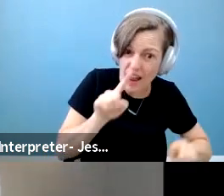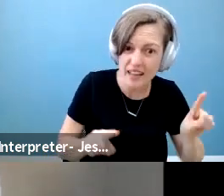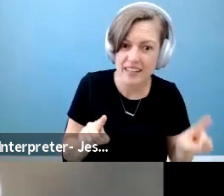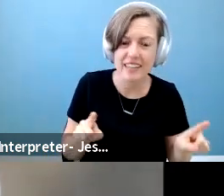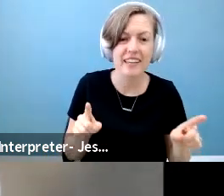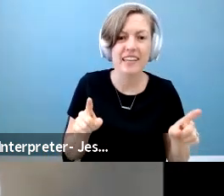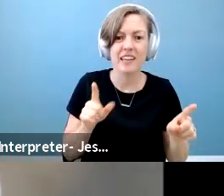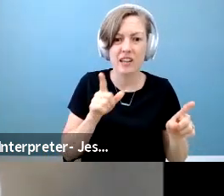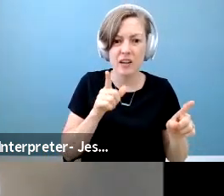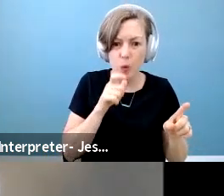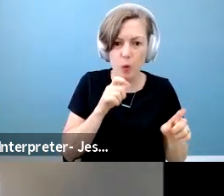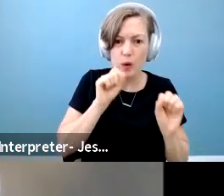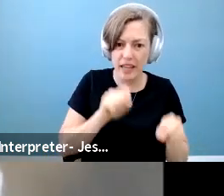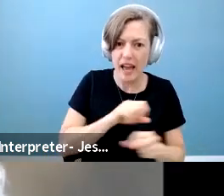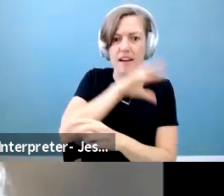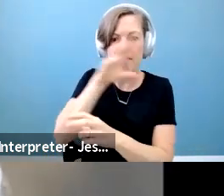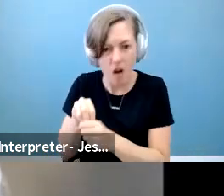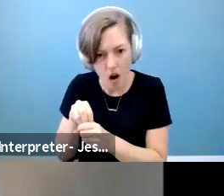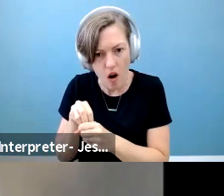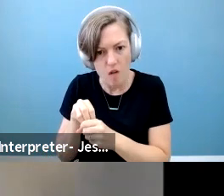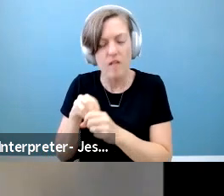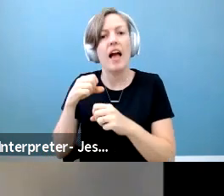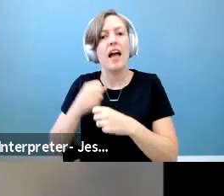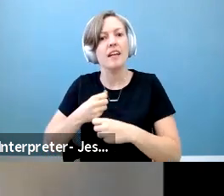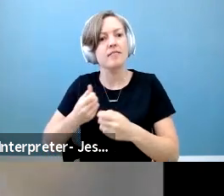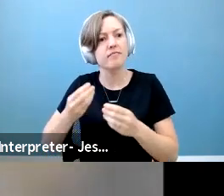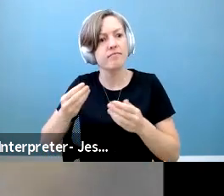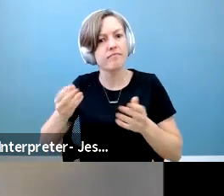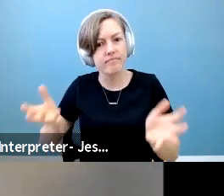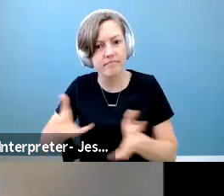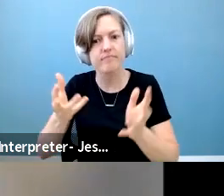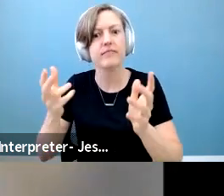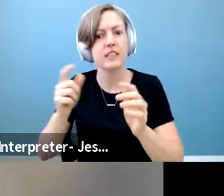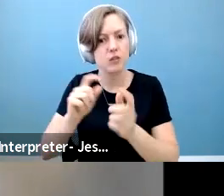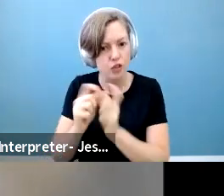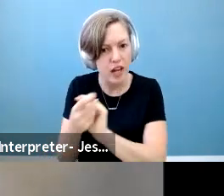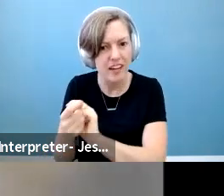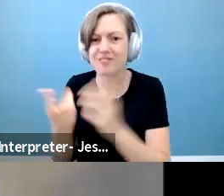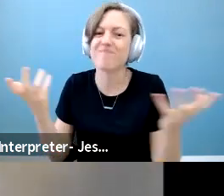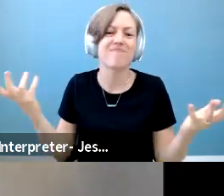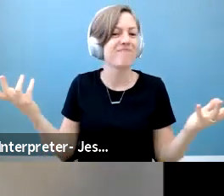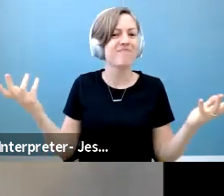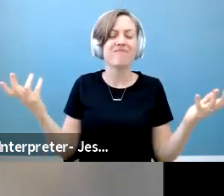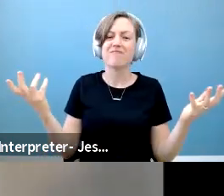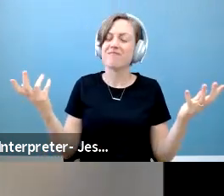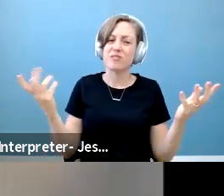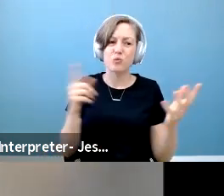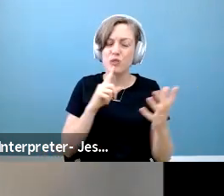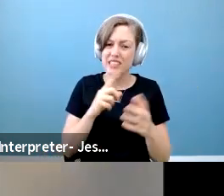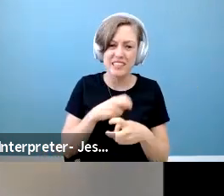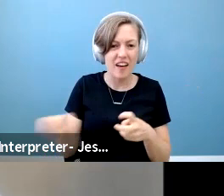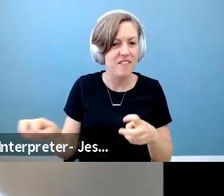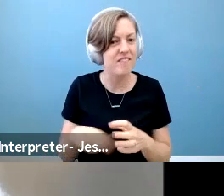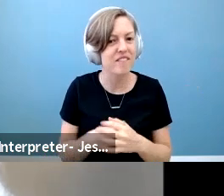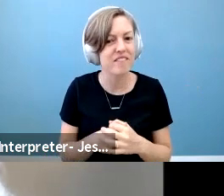that can make a difference in what comes out each session. And